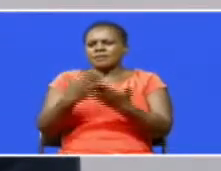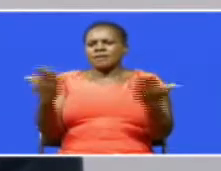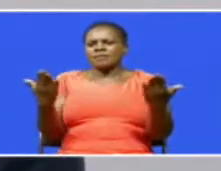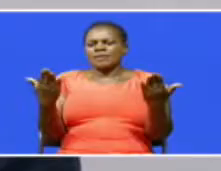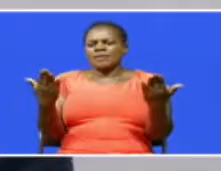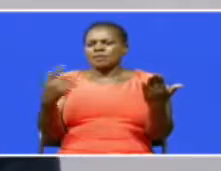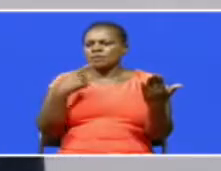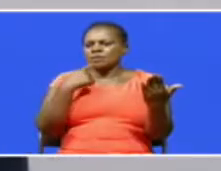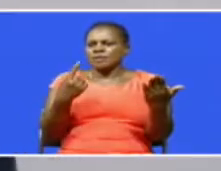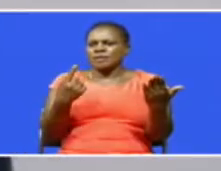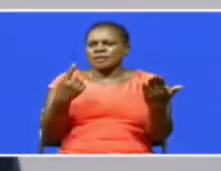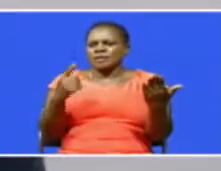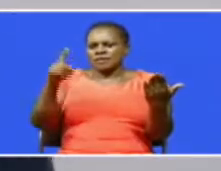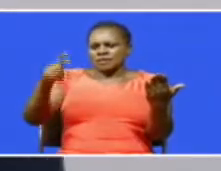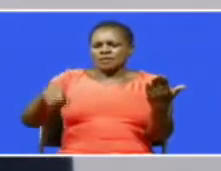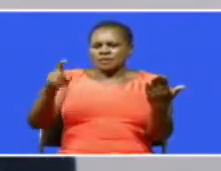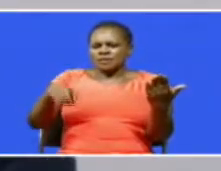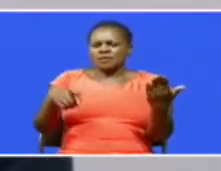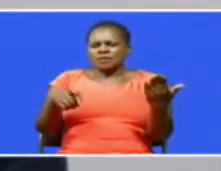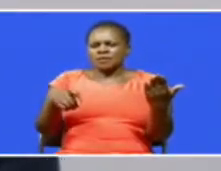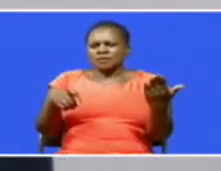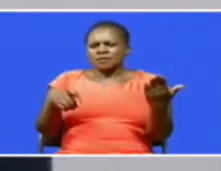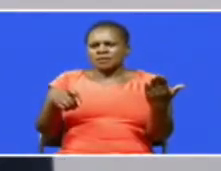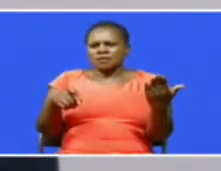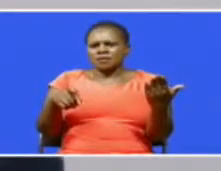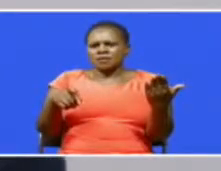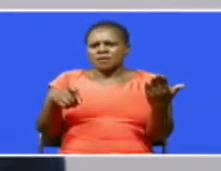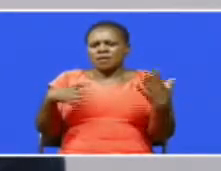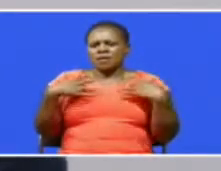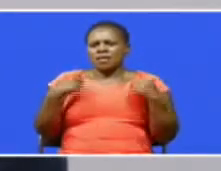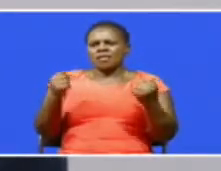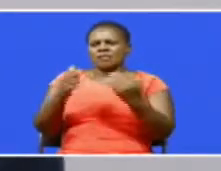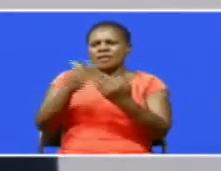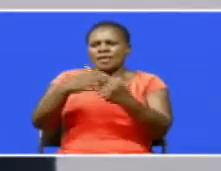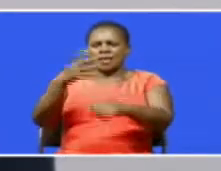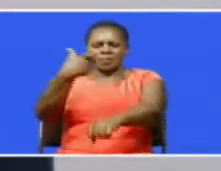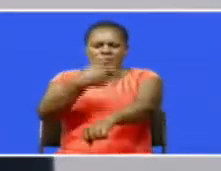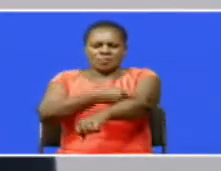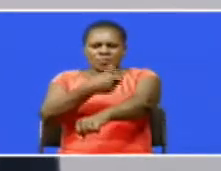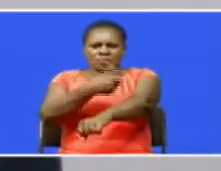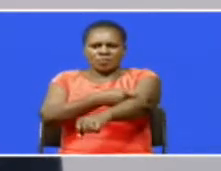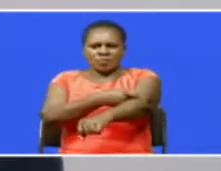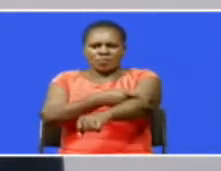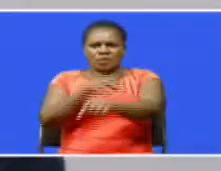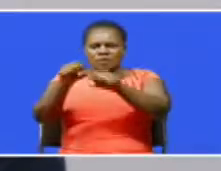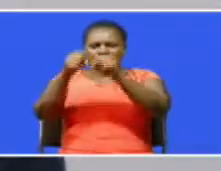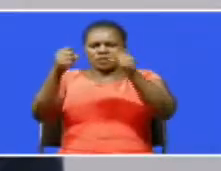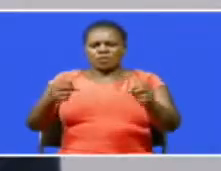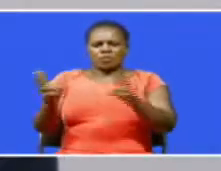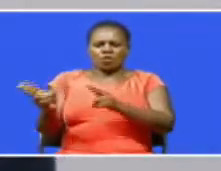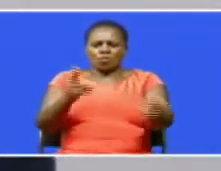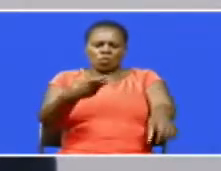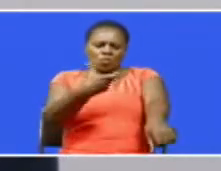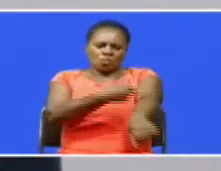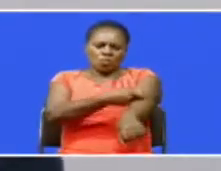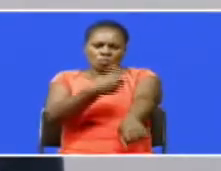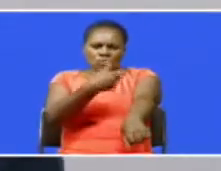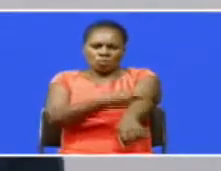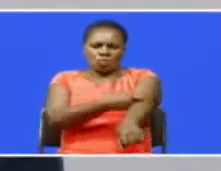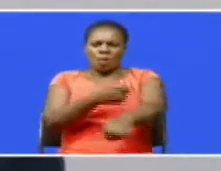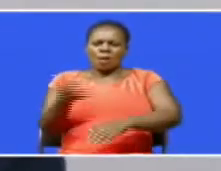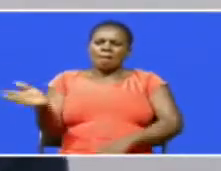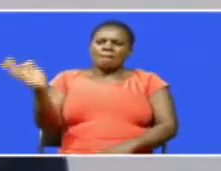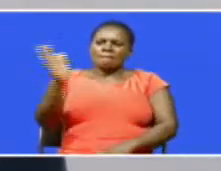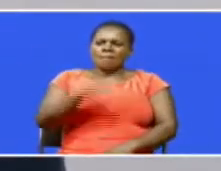as you say, we need to get those primary health care vaccine delivery systems for routine immunization